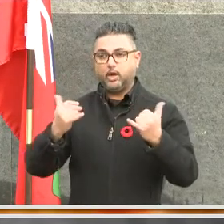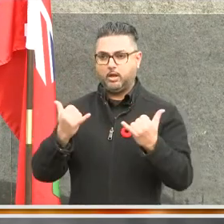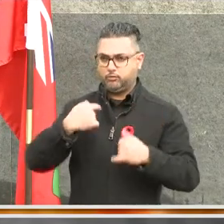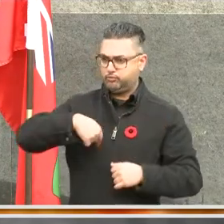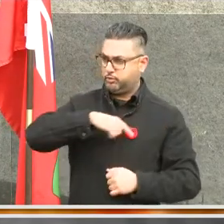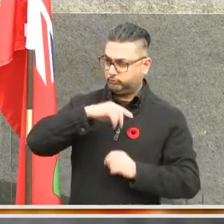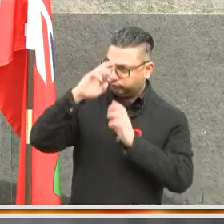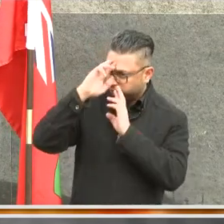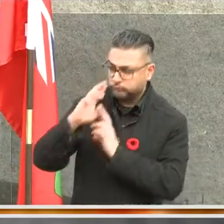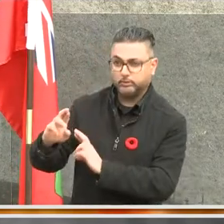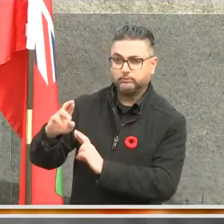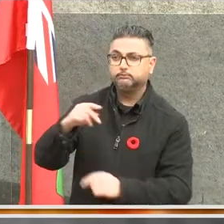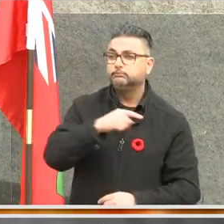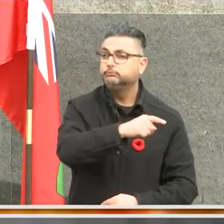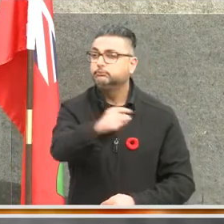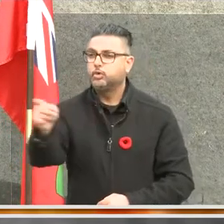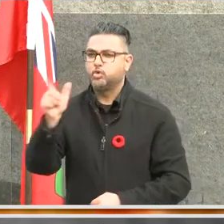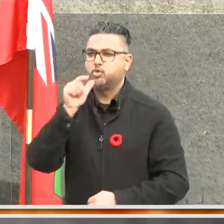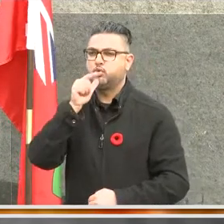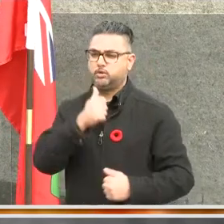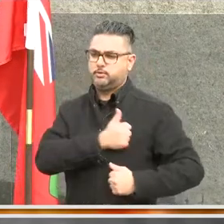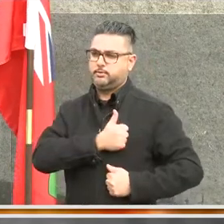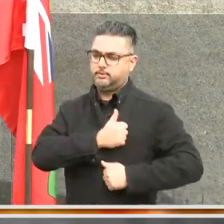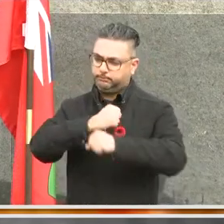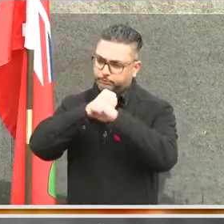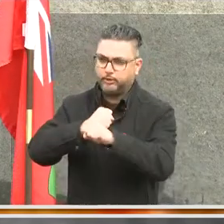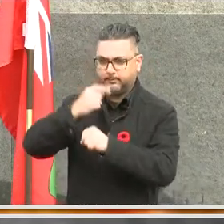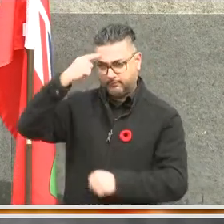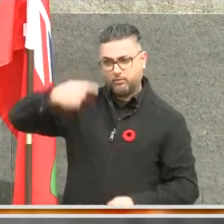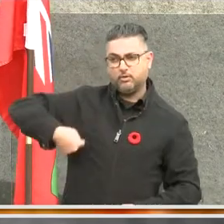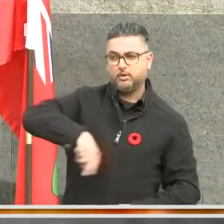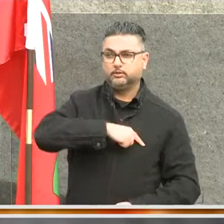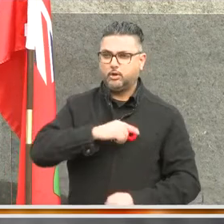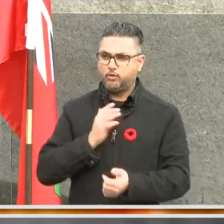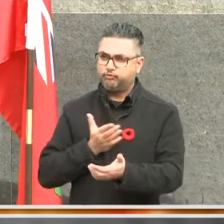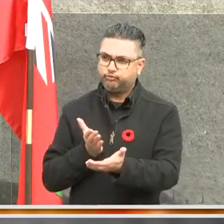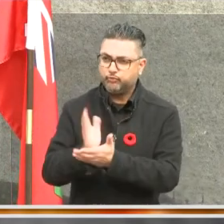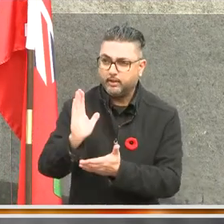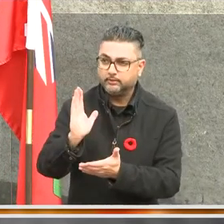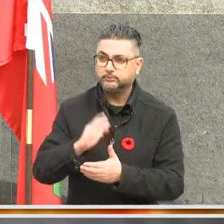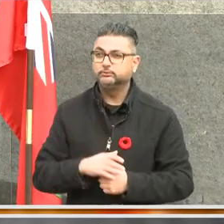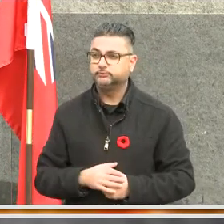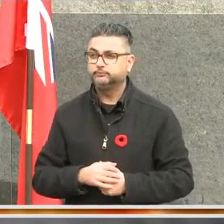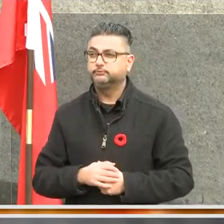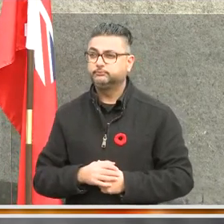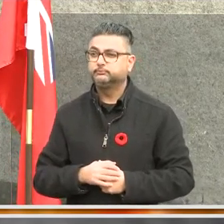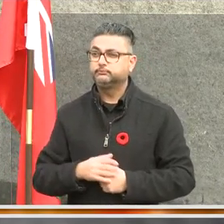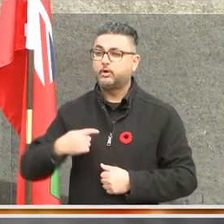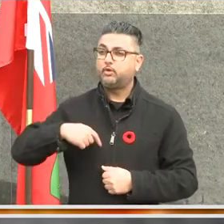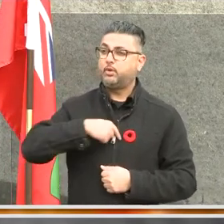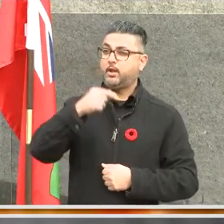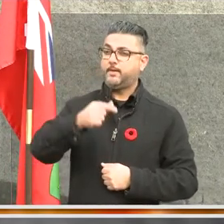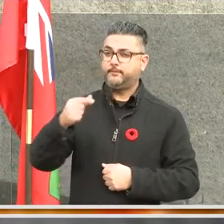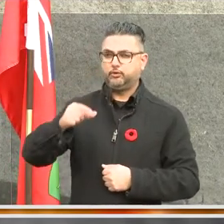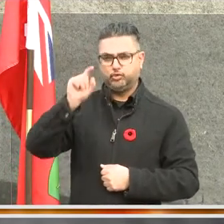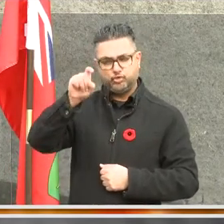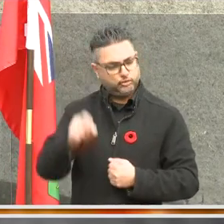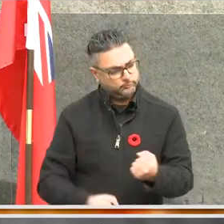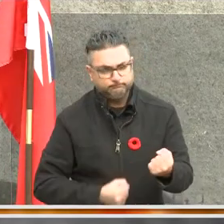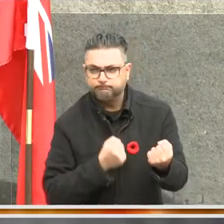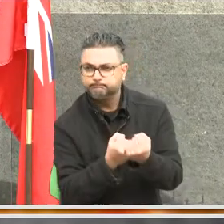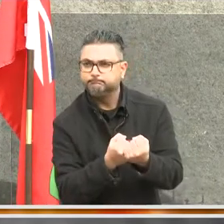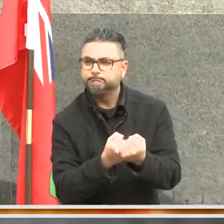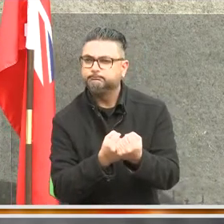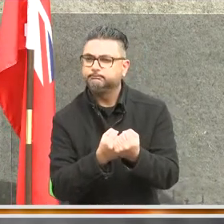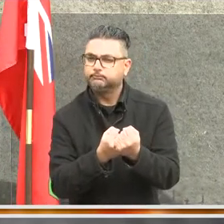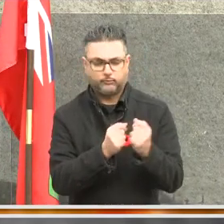and defended our rights. Our government will always stand shoulder to shoulder with our veterans, our active servicemen and